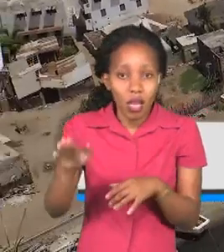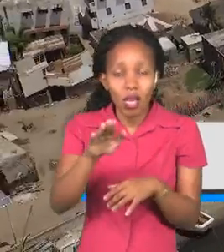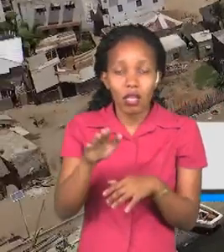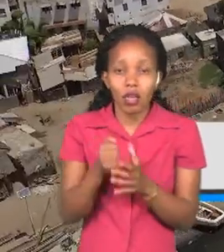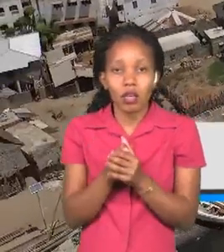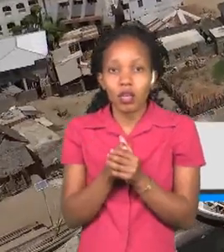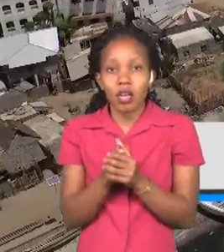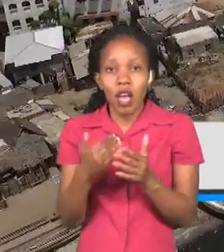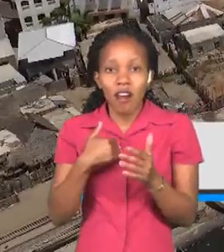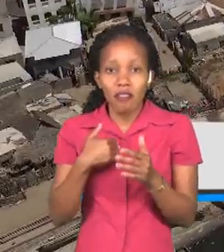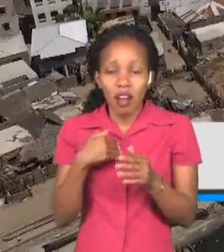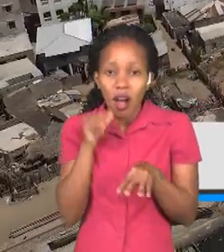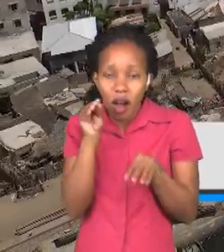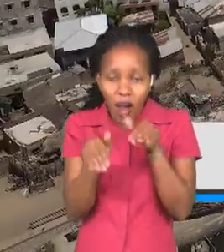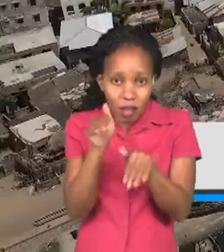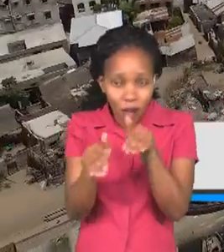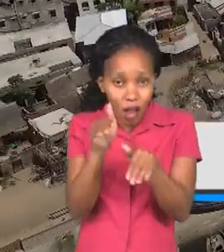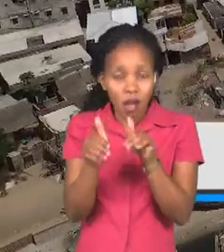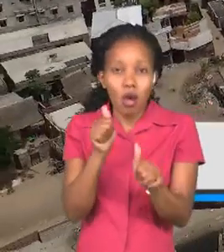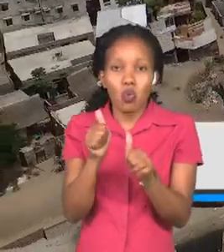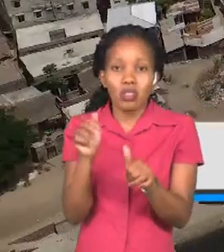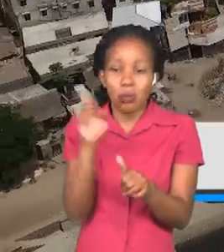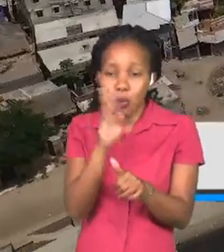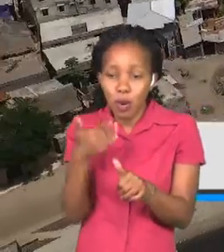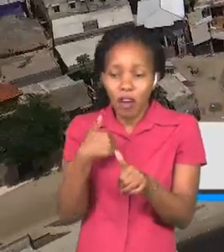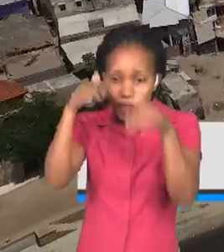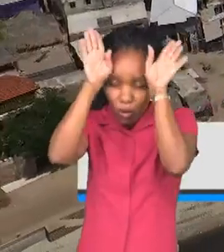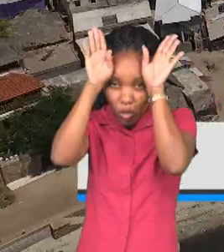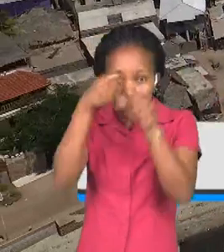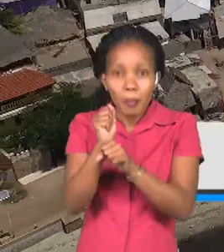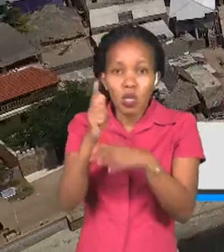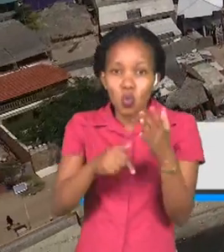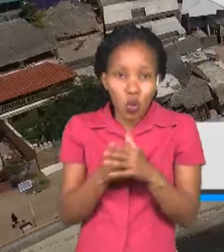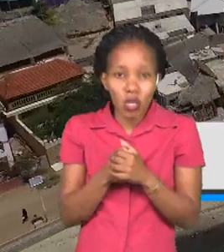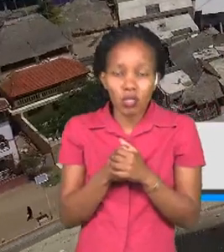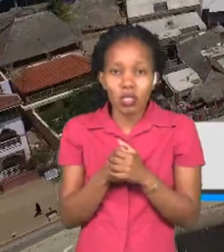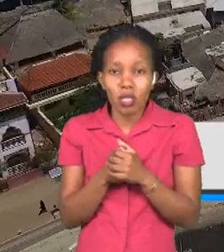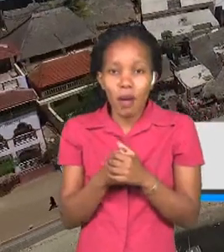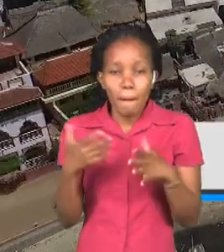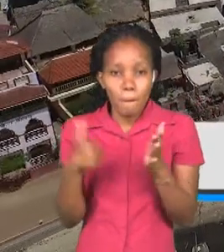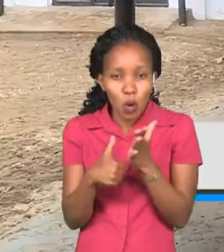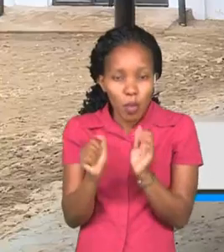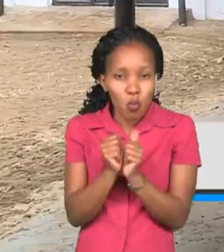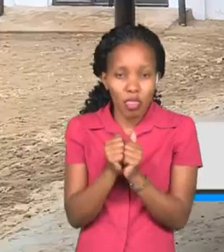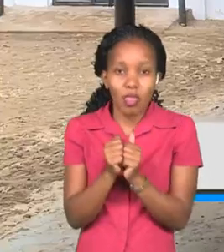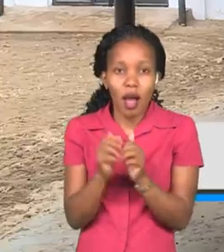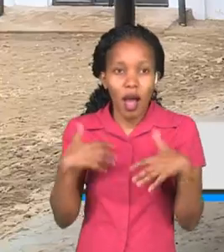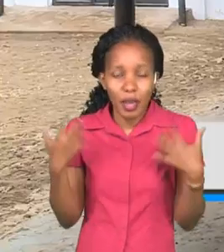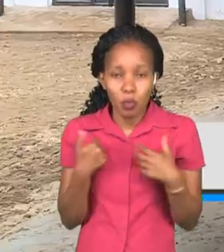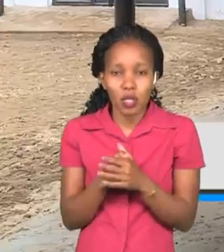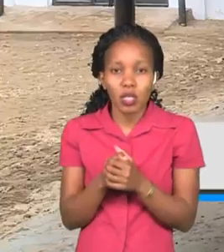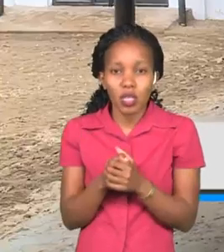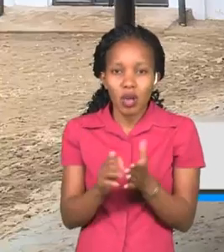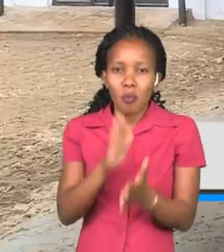been invaded by hyenas that have posed a threat to the donkeys, leading to a human-wildlife conflict. Zaidi ya